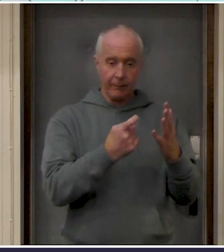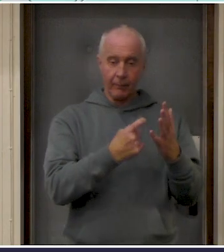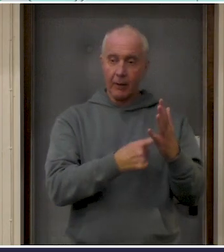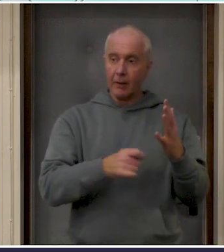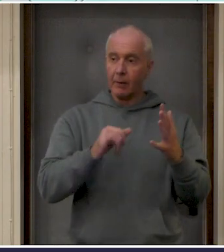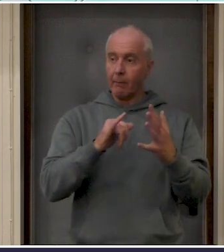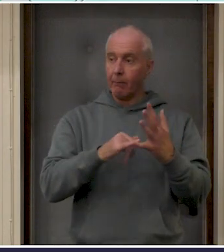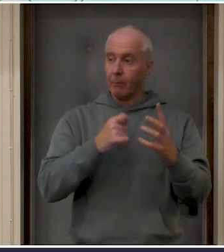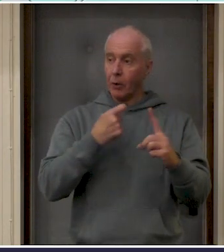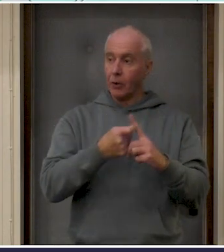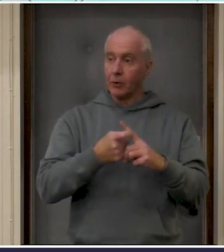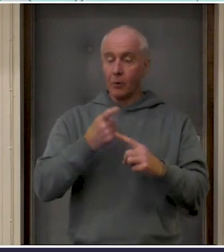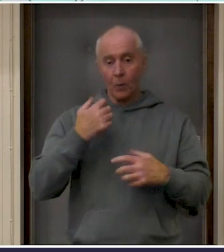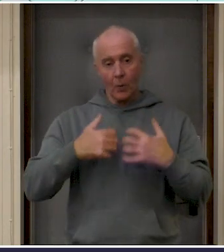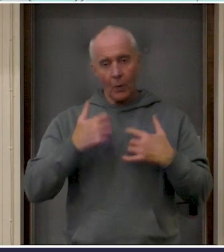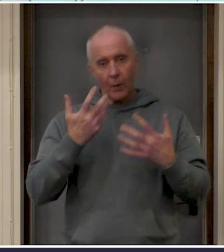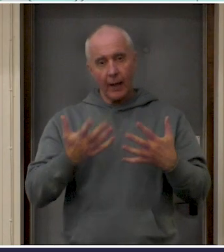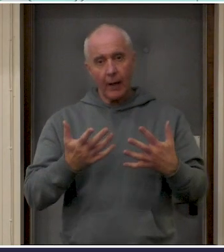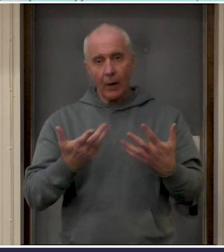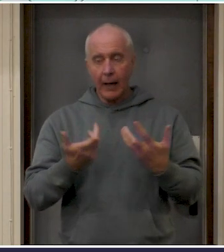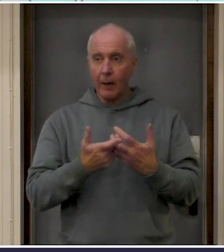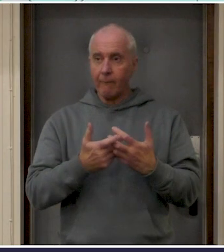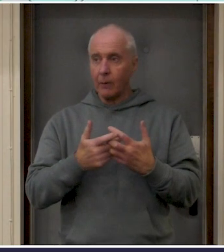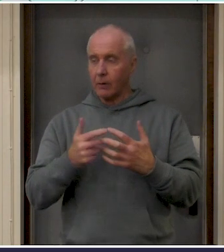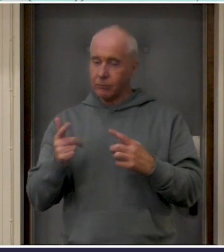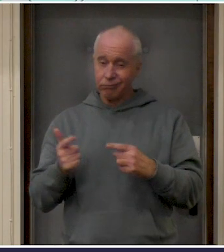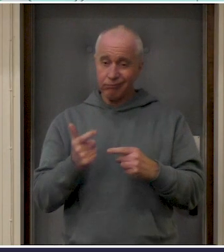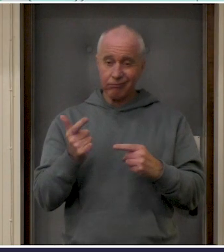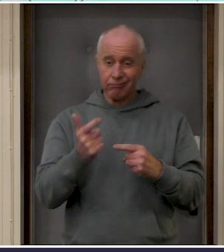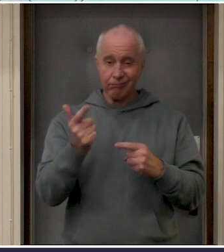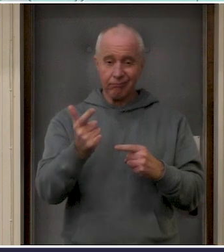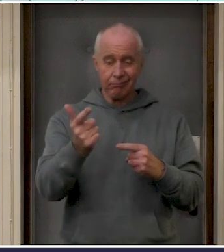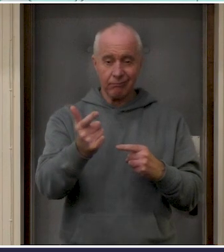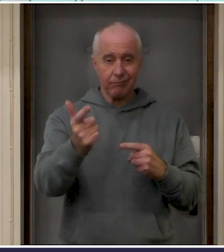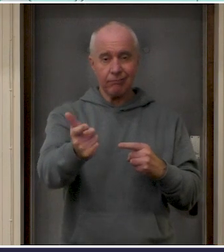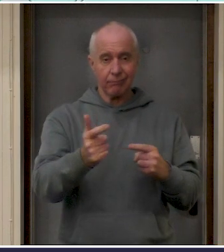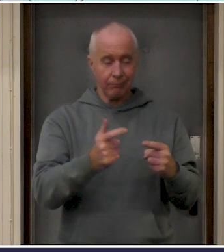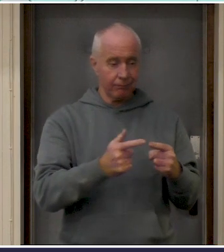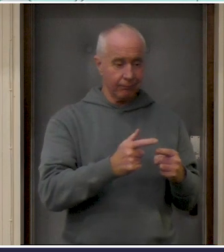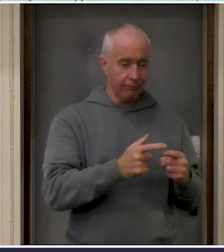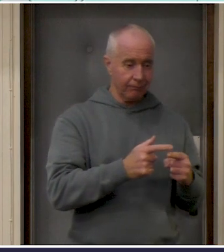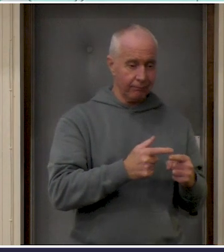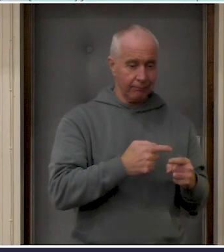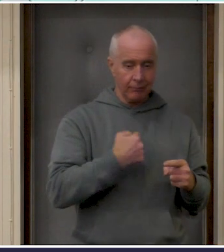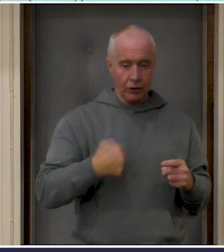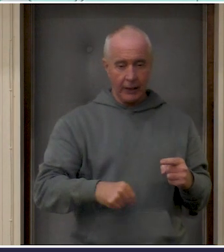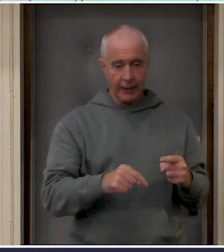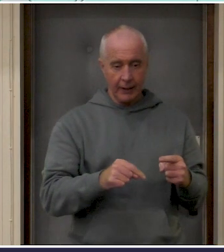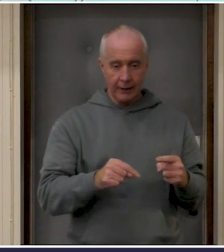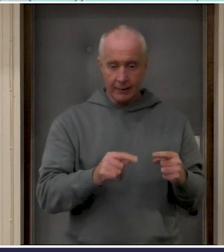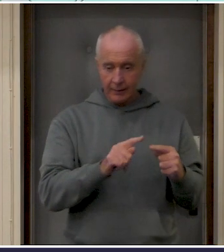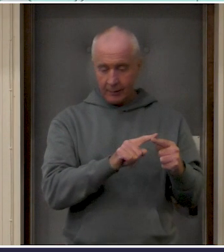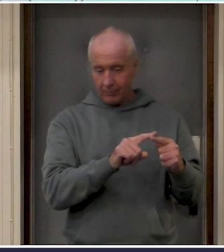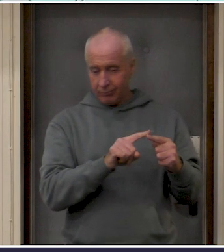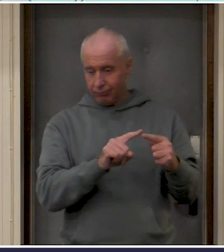really interested now in how, for long distance point-to-point shipping, you know, sort of China to America, how can they utilise